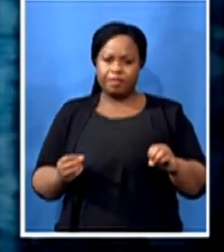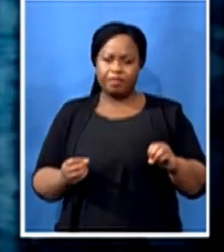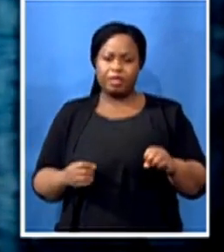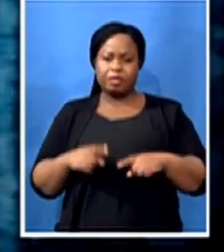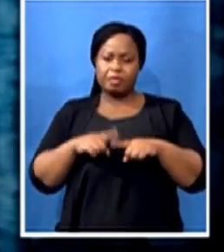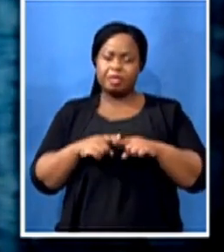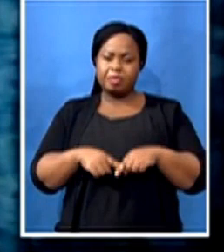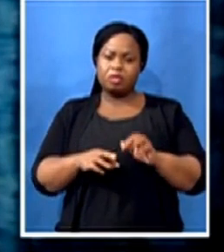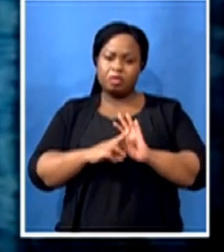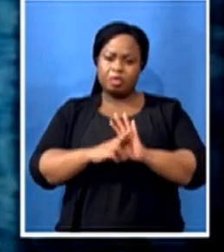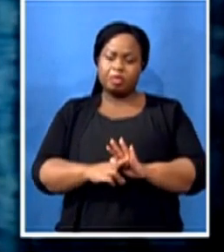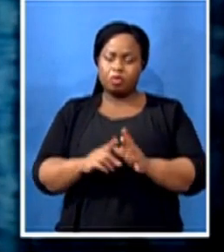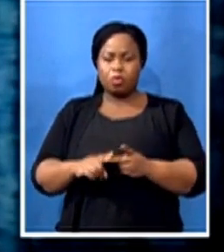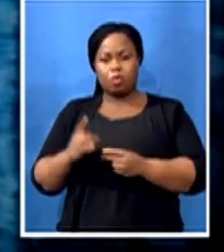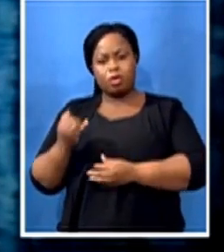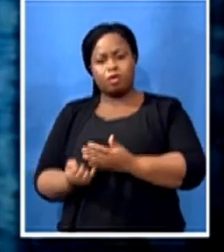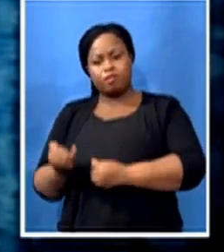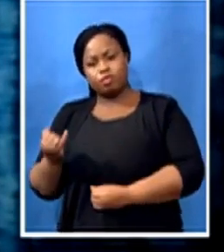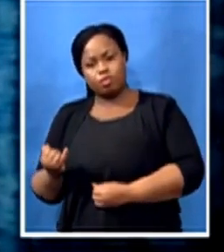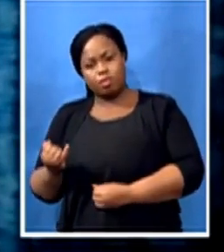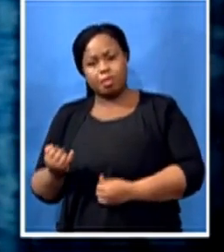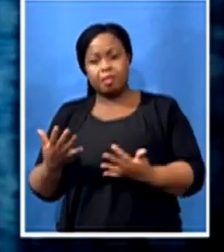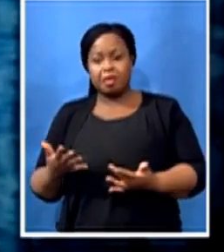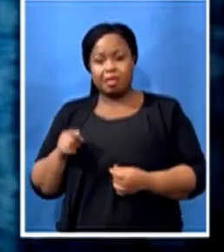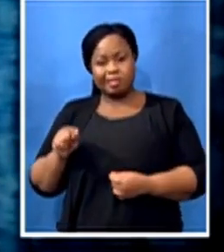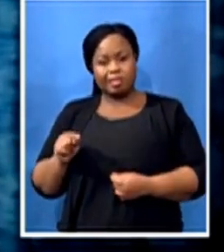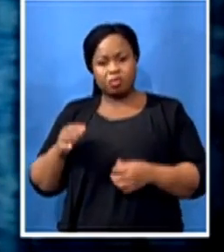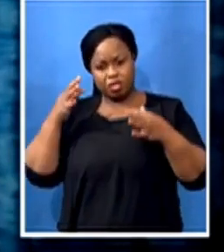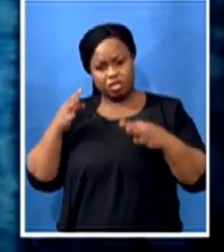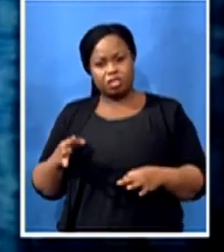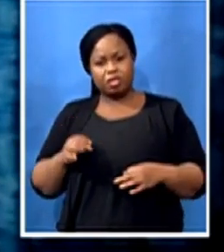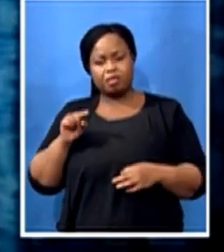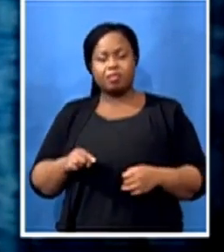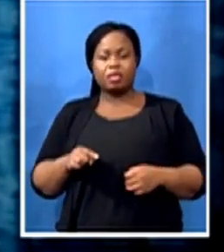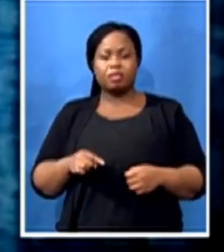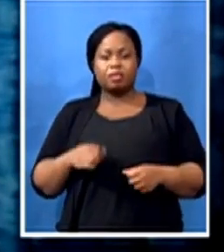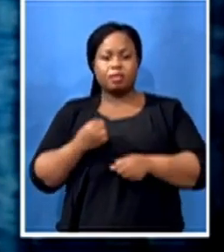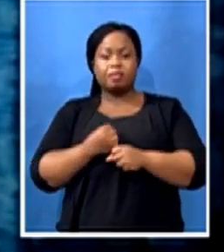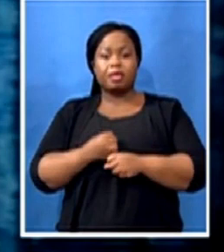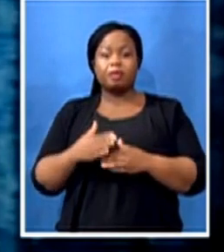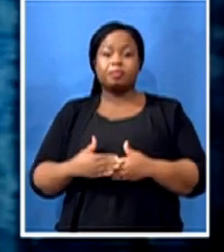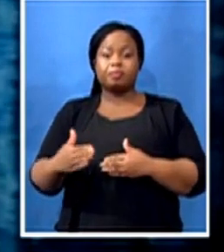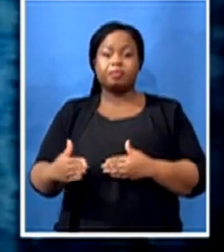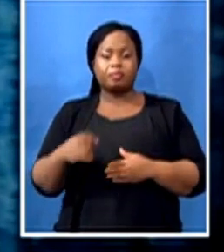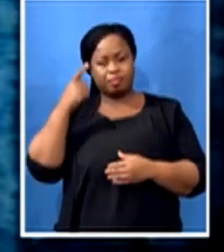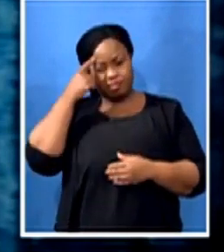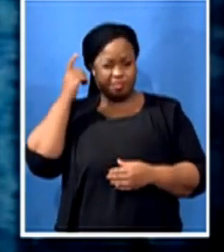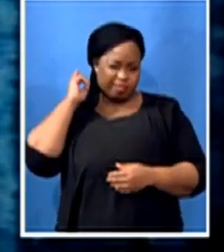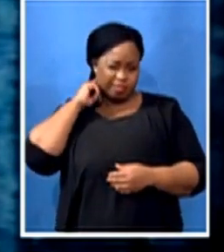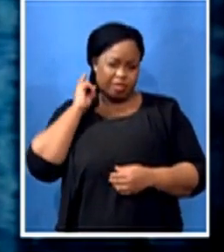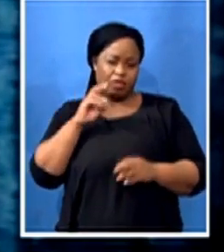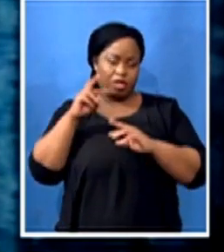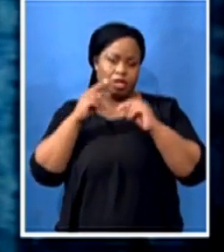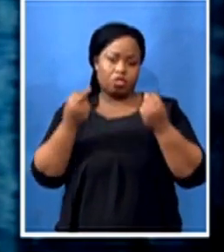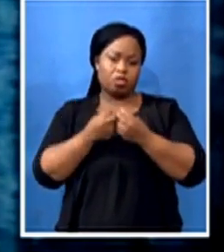representation. That type of decision will have to be taken also in respect of the National Assembly. And that's not a simple